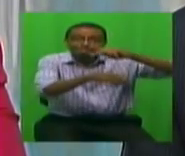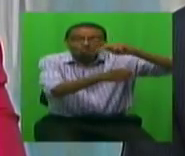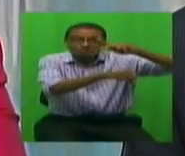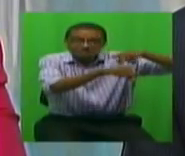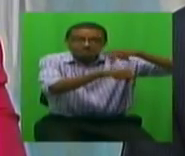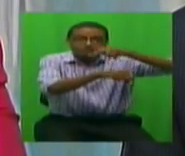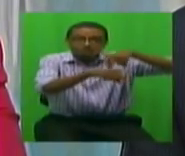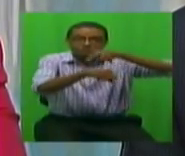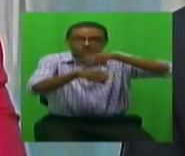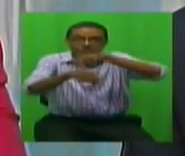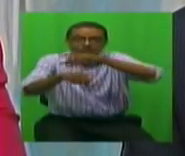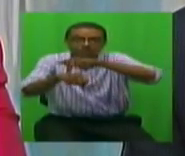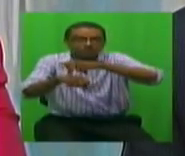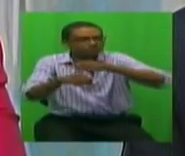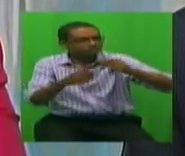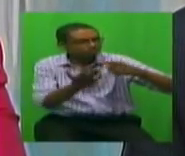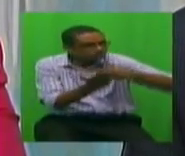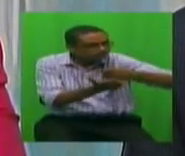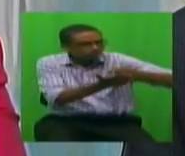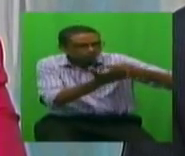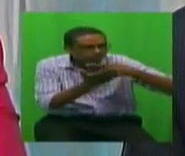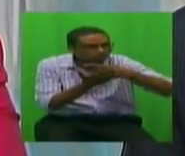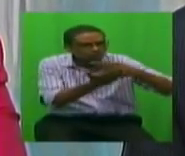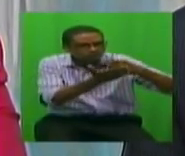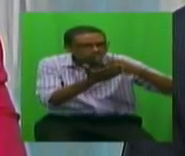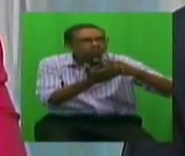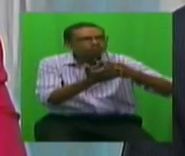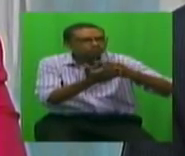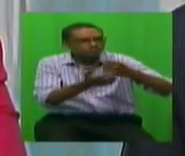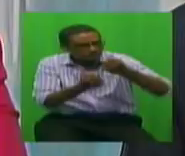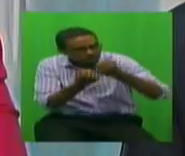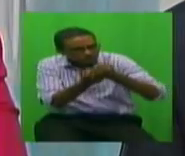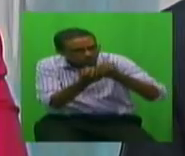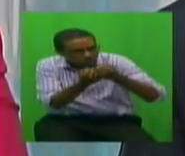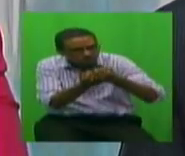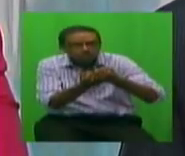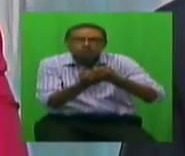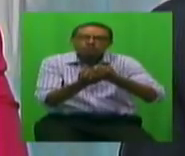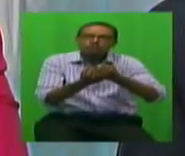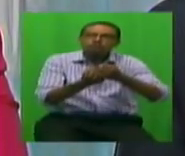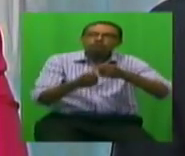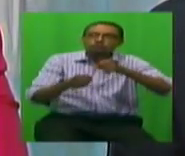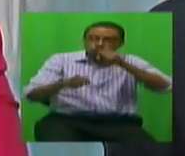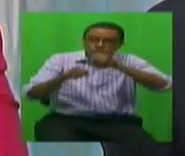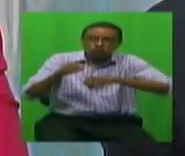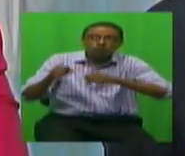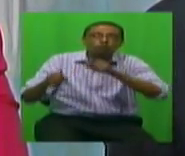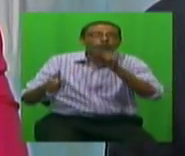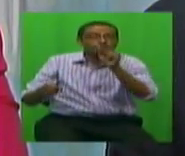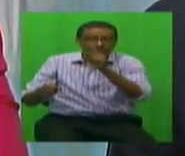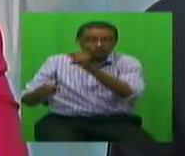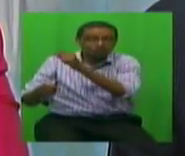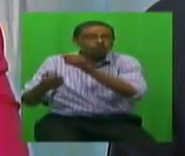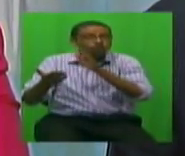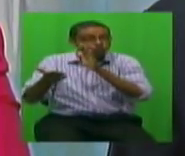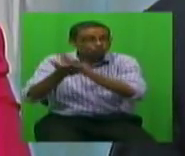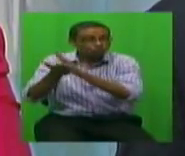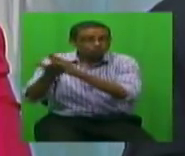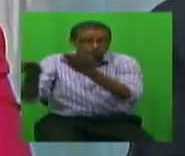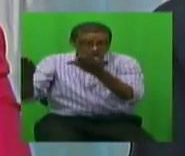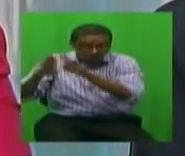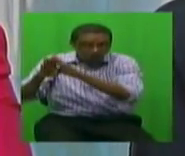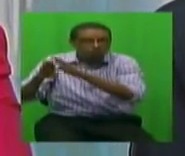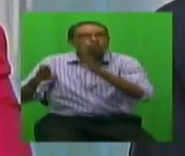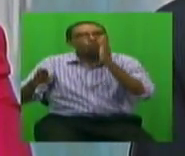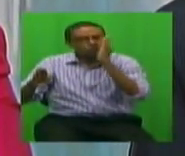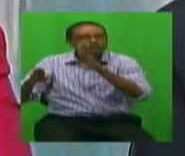working together to provide the necessary support and assistance so that those schools could be reopened. We also have our